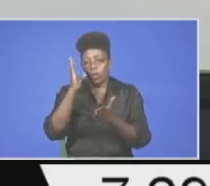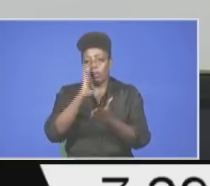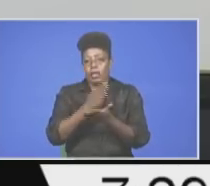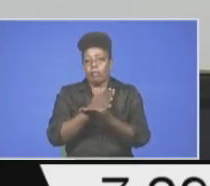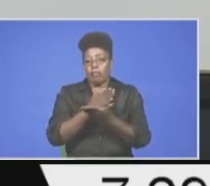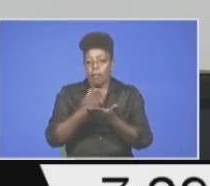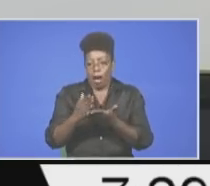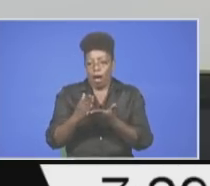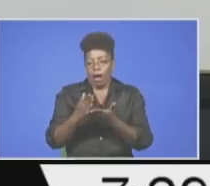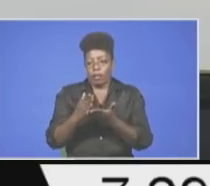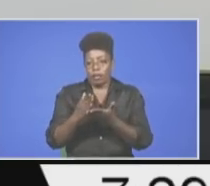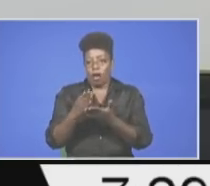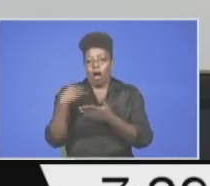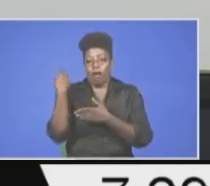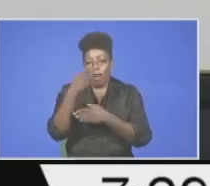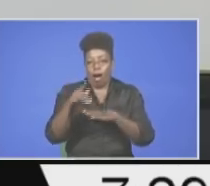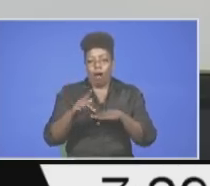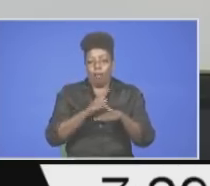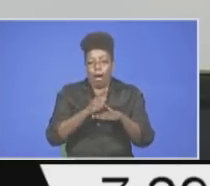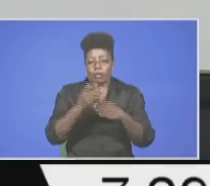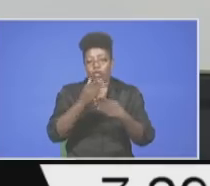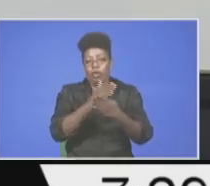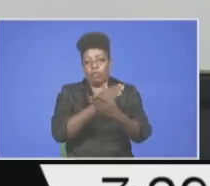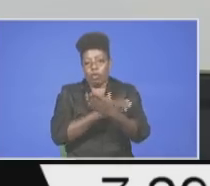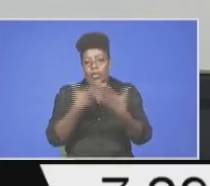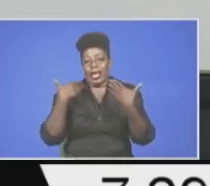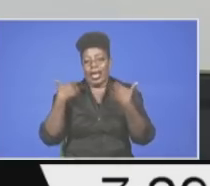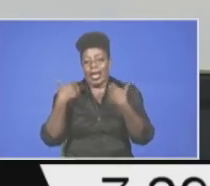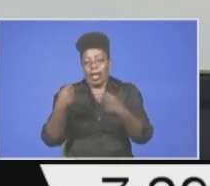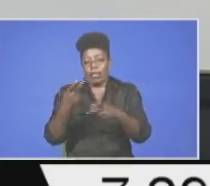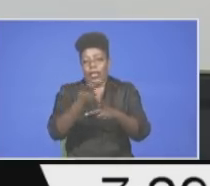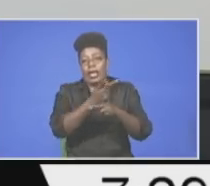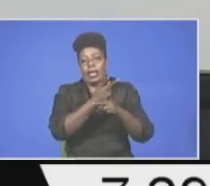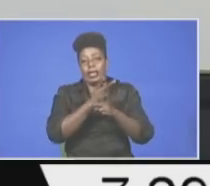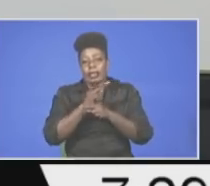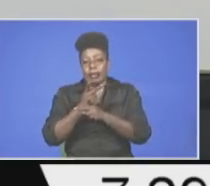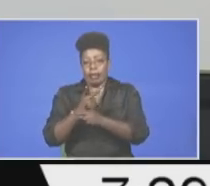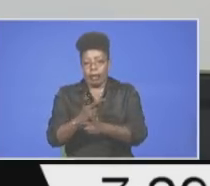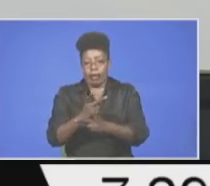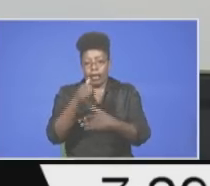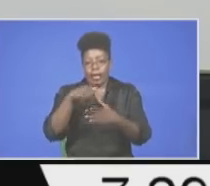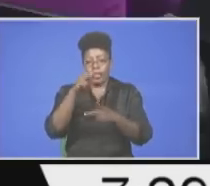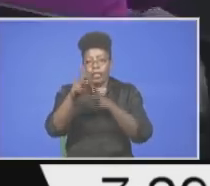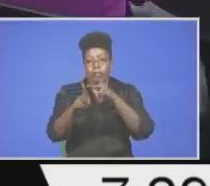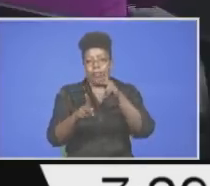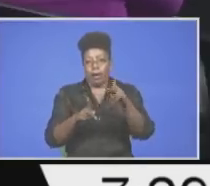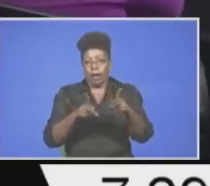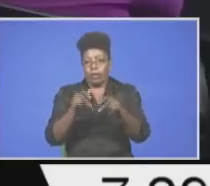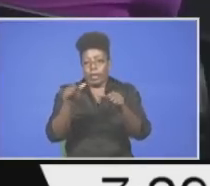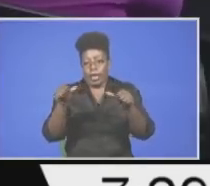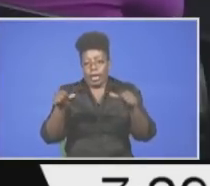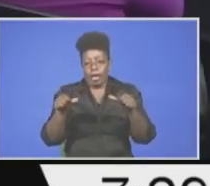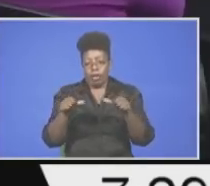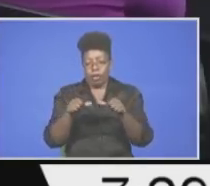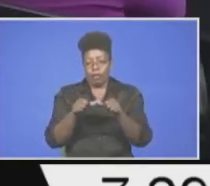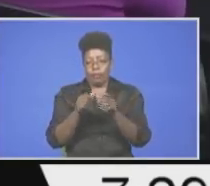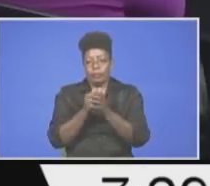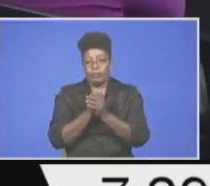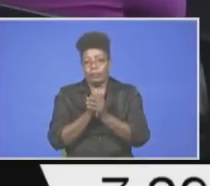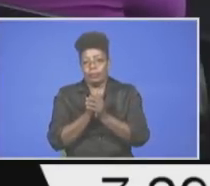of our roadmap for improving healthcare delivery within the public sector. Jiminita